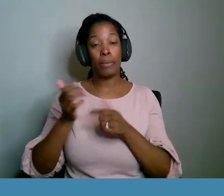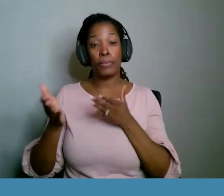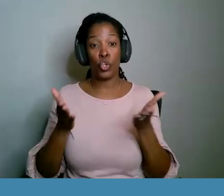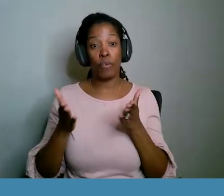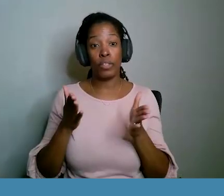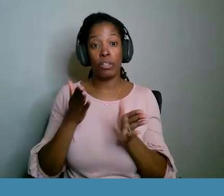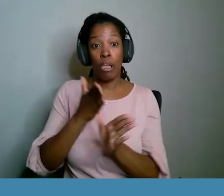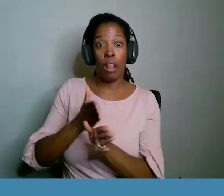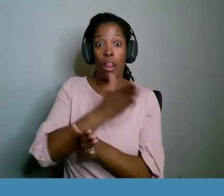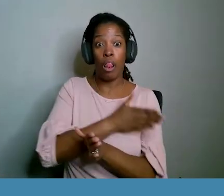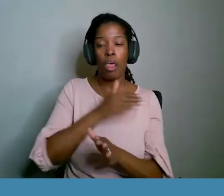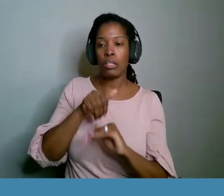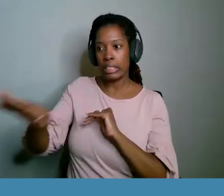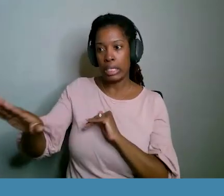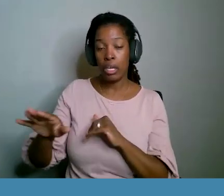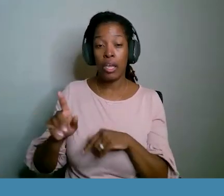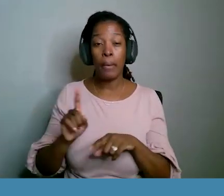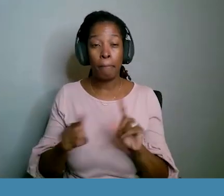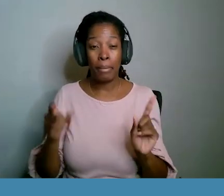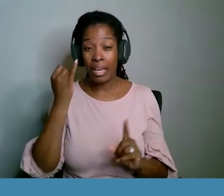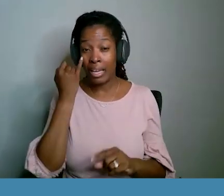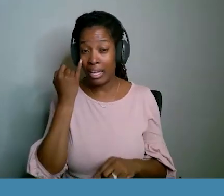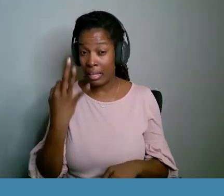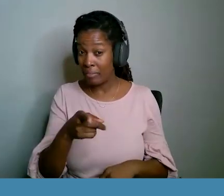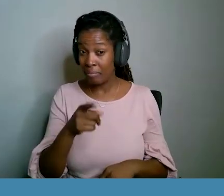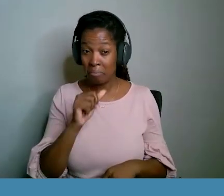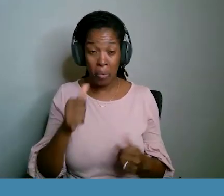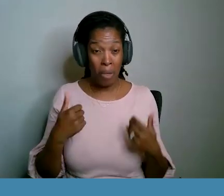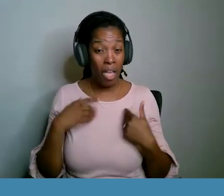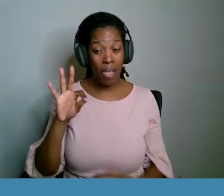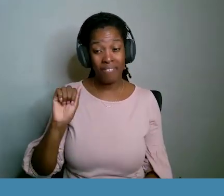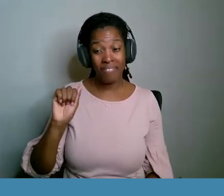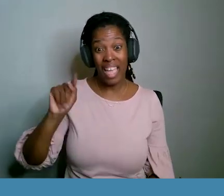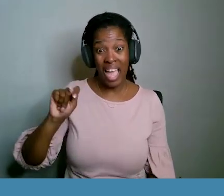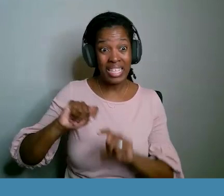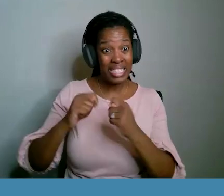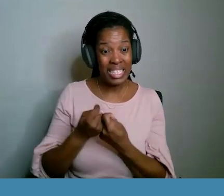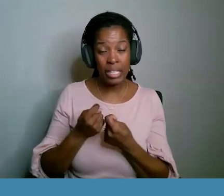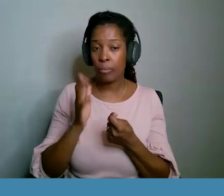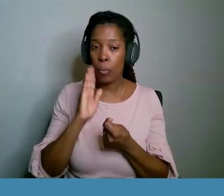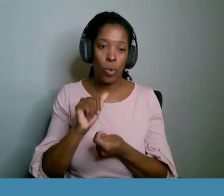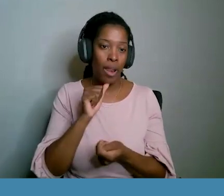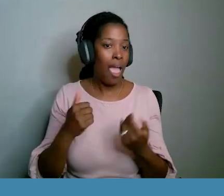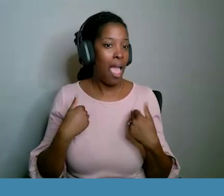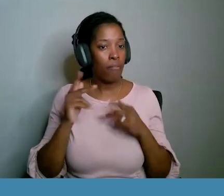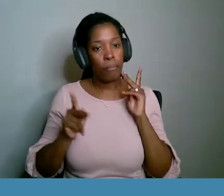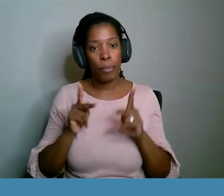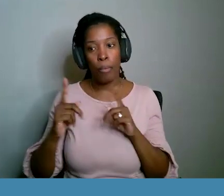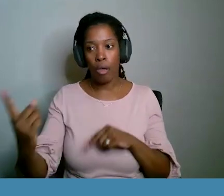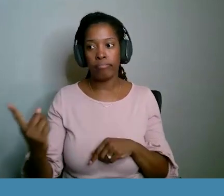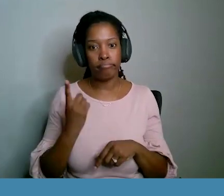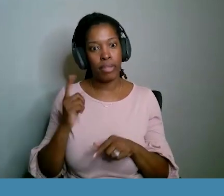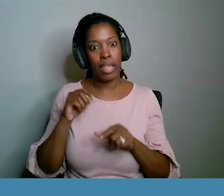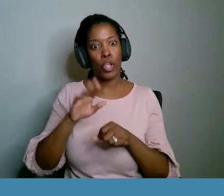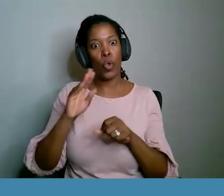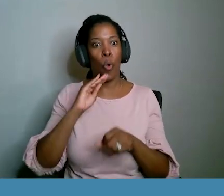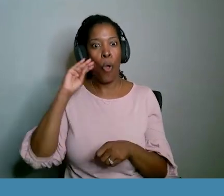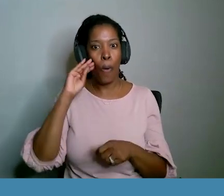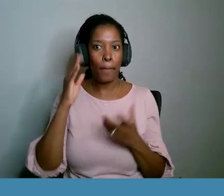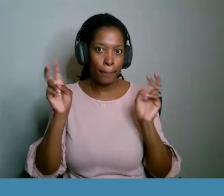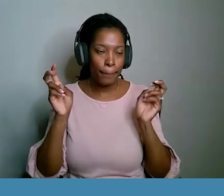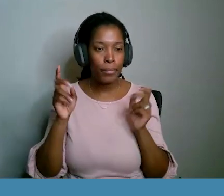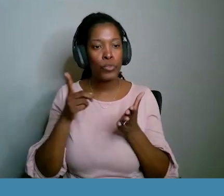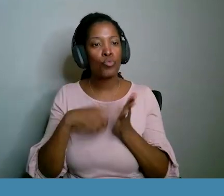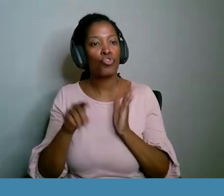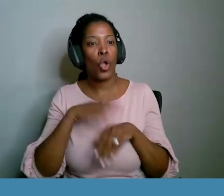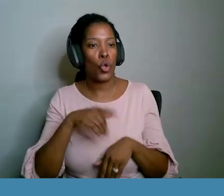unless you have a fact team, I don't think that there will be people like coming into your home to check on you unless I know sometimes